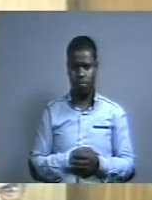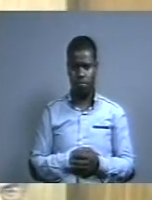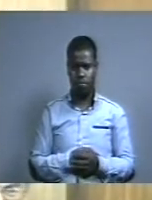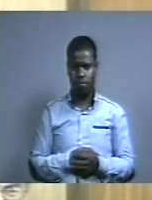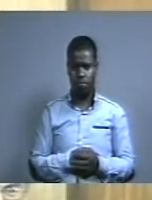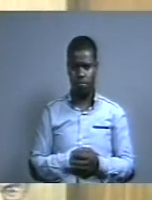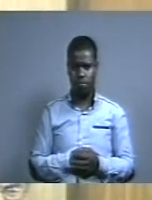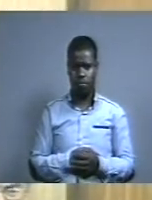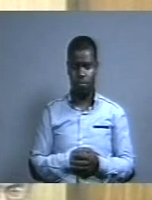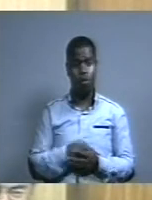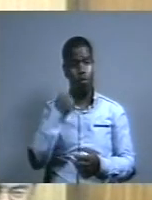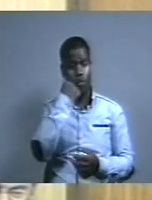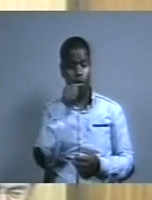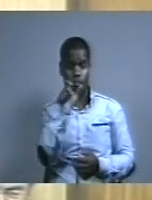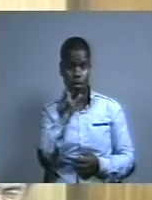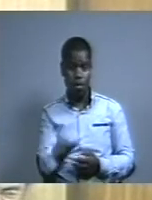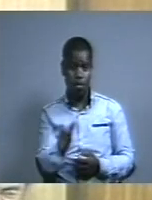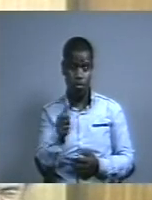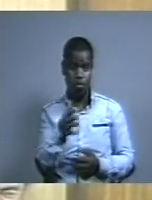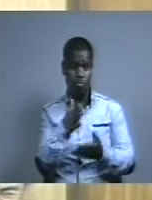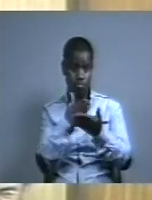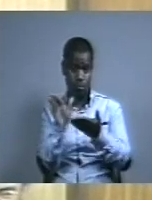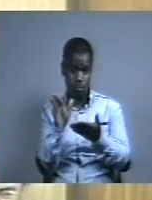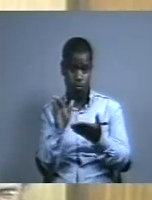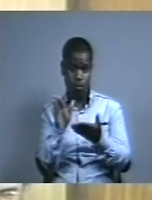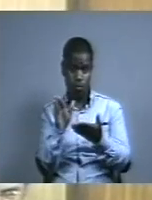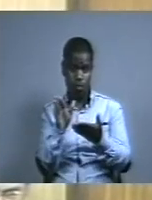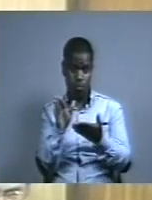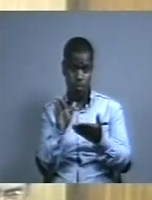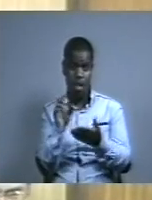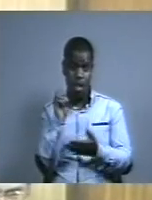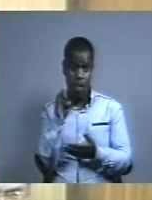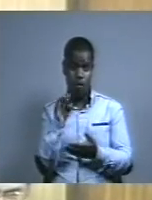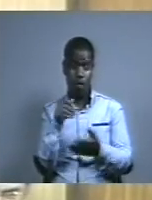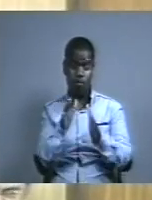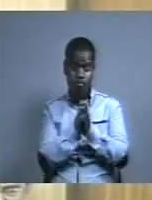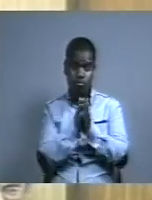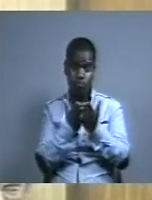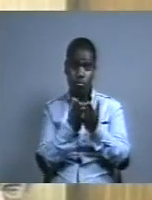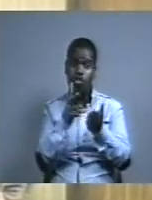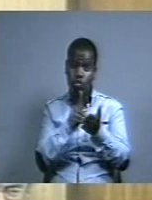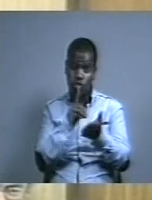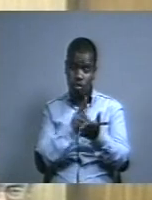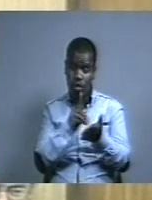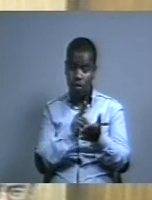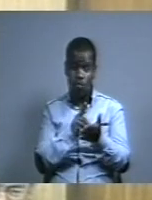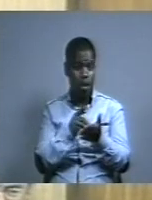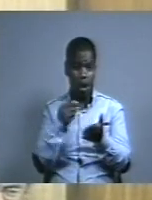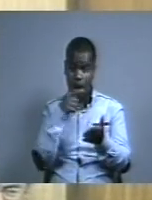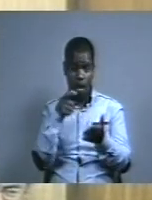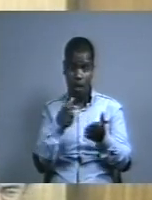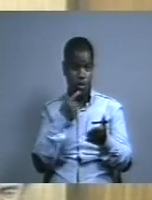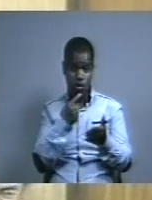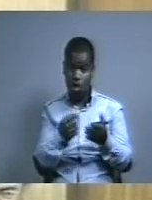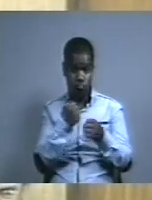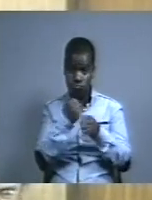now? Deputy Speaker, if you look into the dictionary... No. I'm not calling anybody a name. I'm